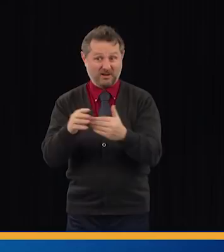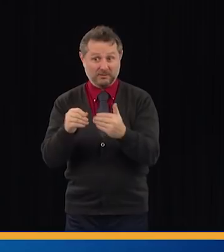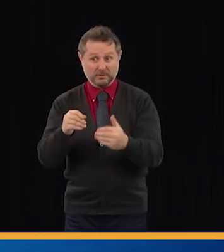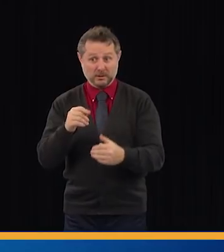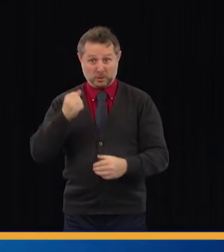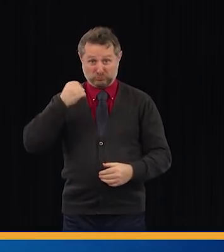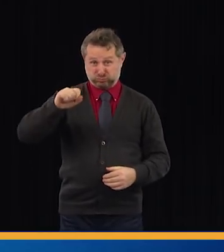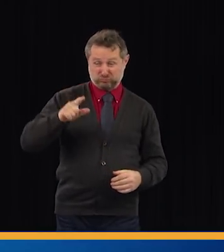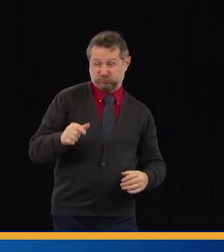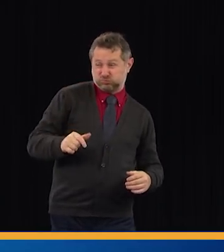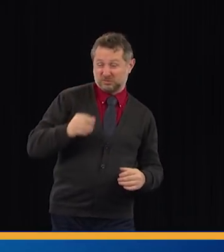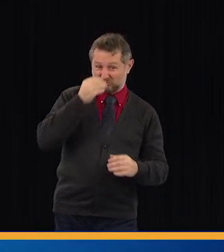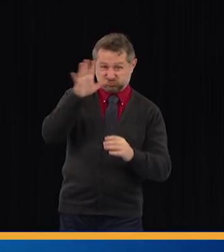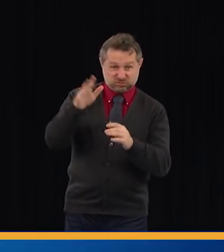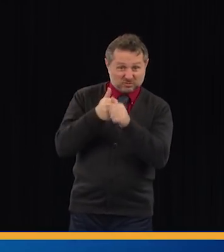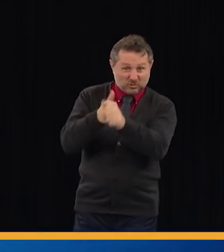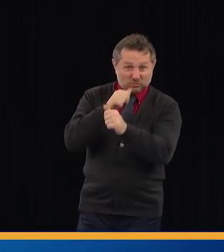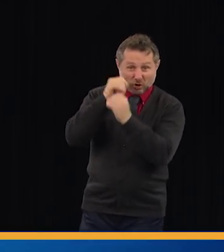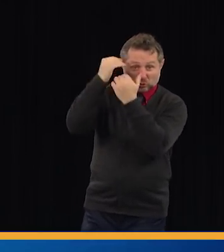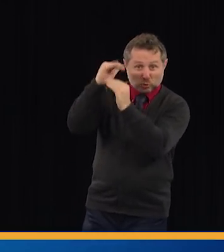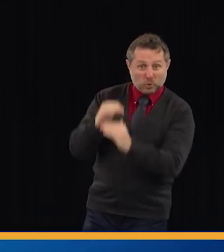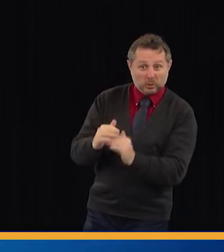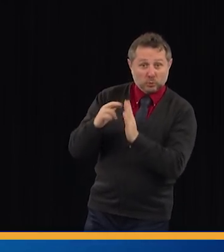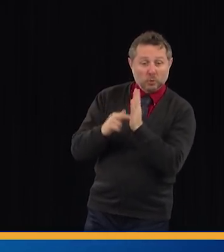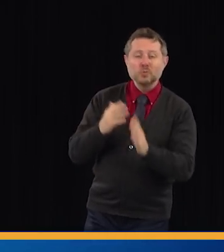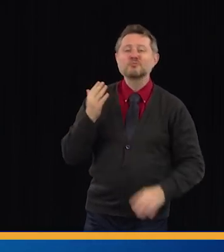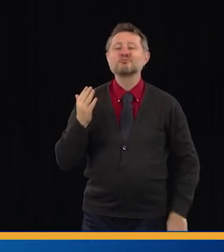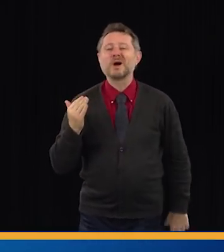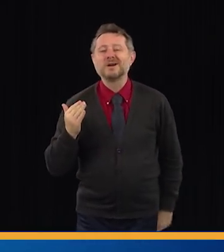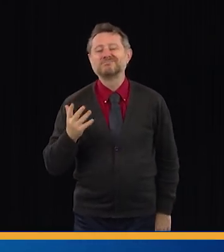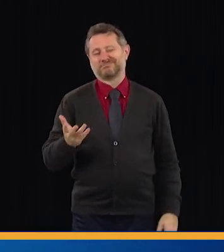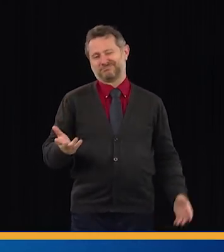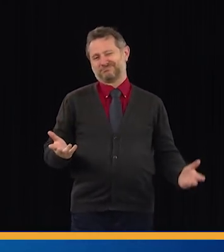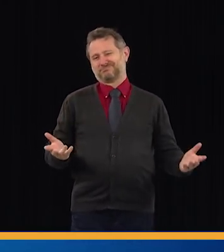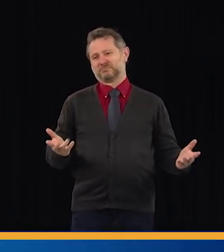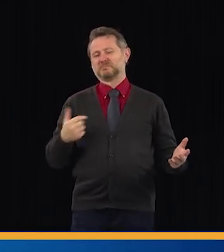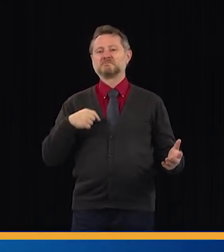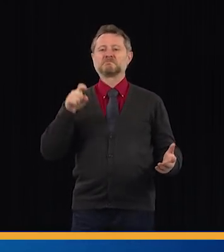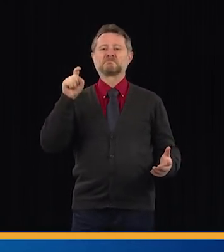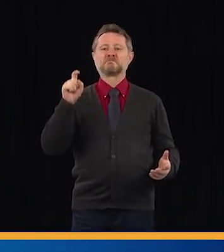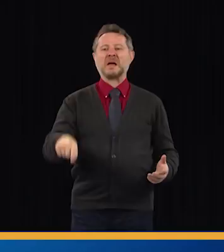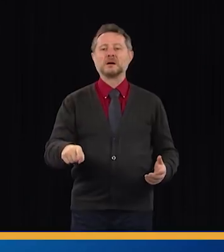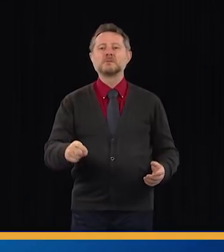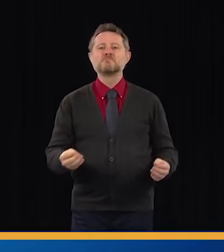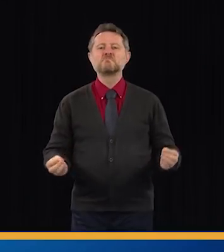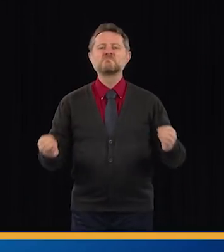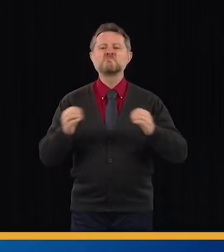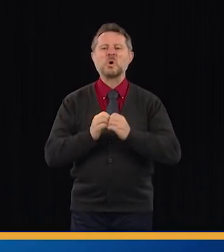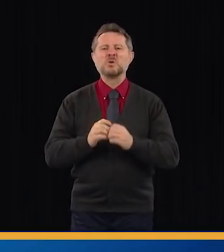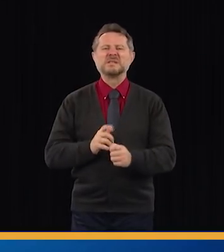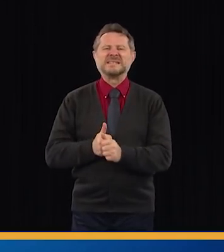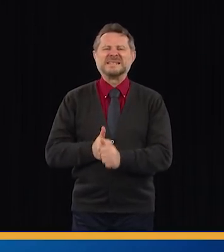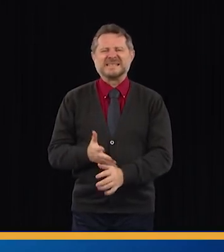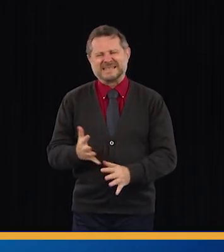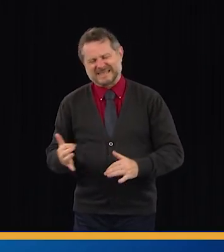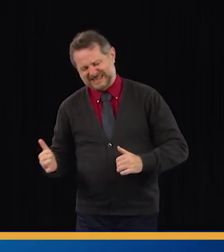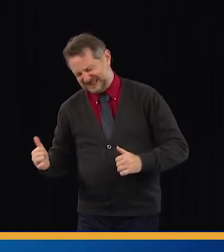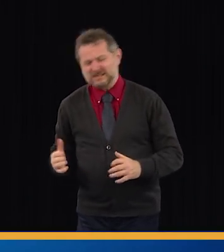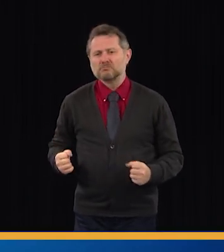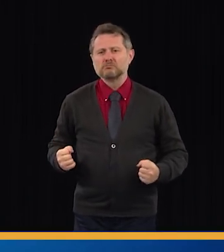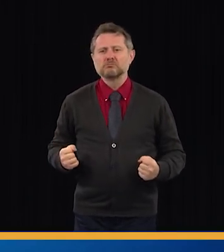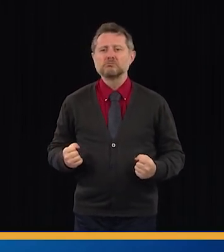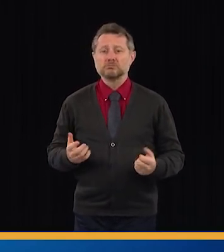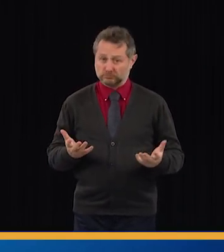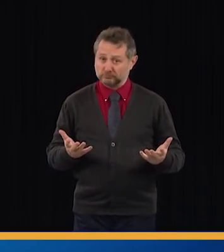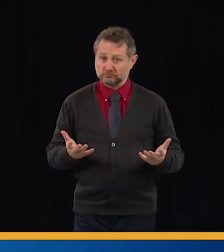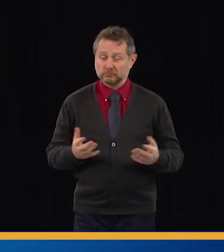rules. Why? Because, if anything, we have to get more diligent, not less diligent. And we have more to